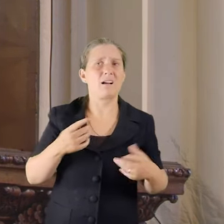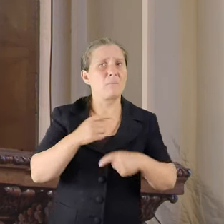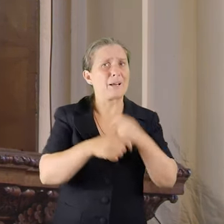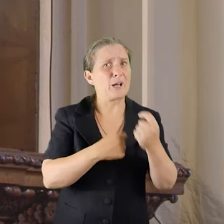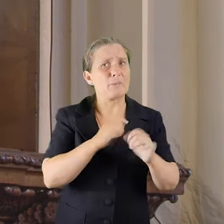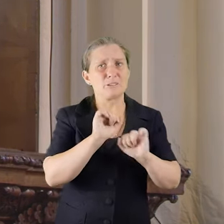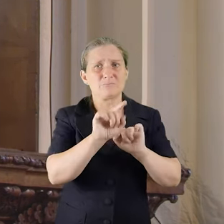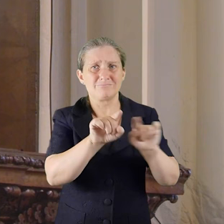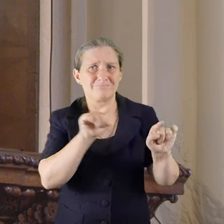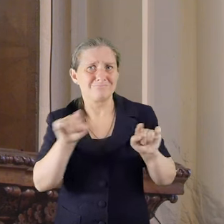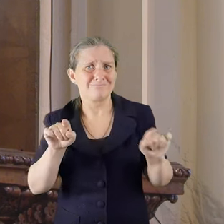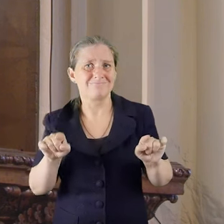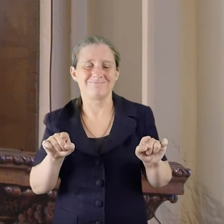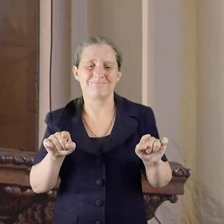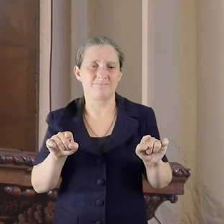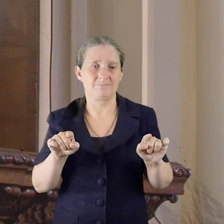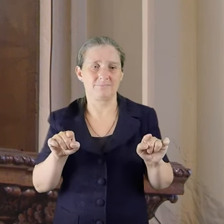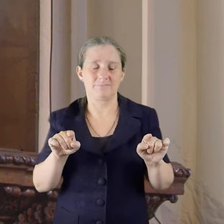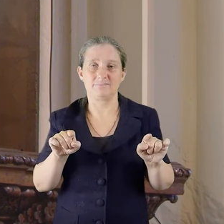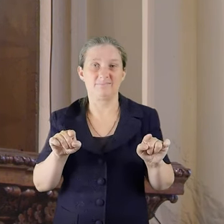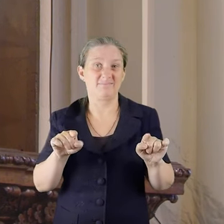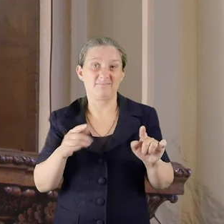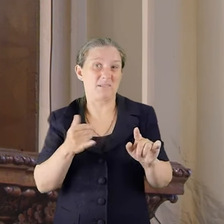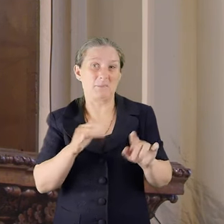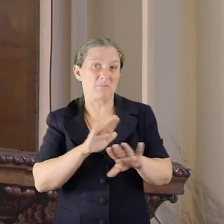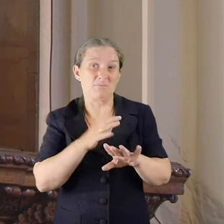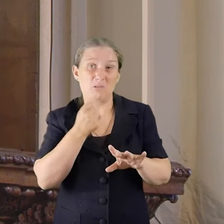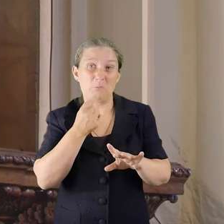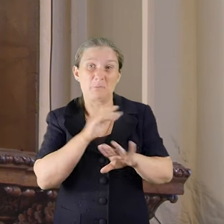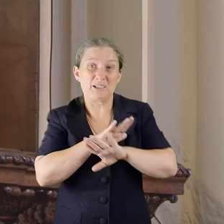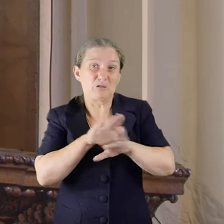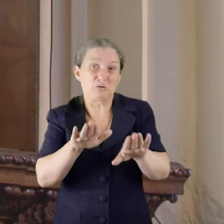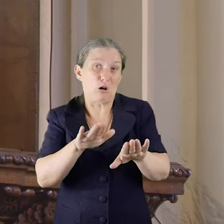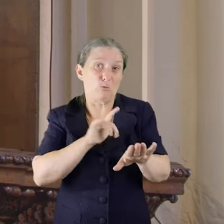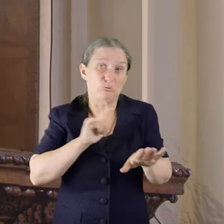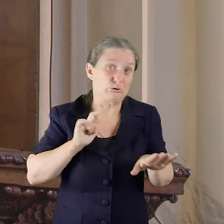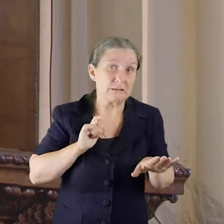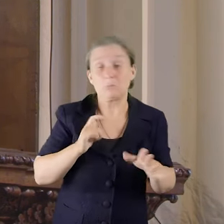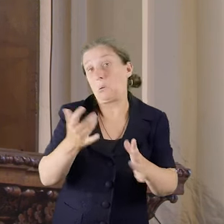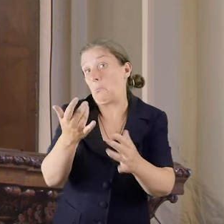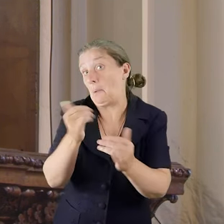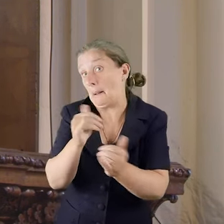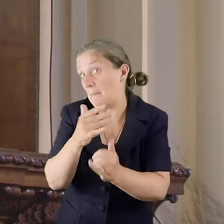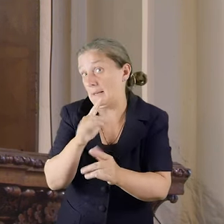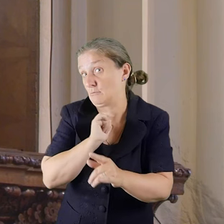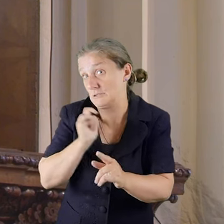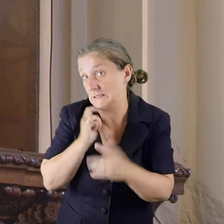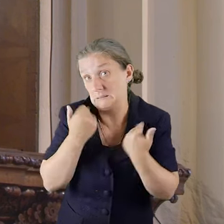who you are supposed to be probably won't look like becoming a priest, though you never know.